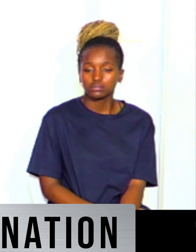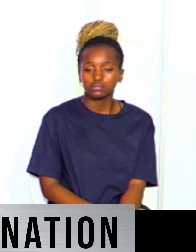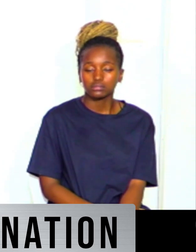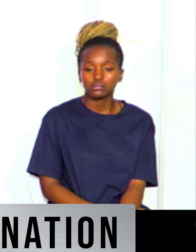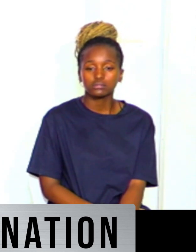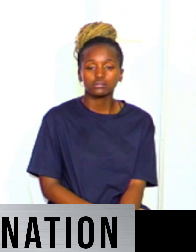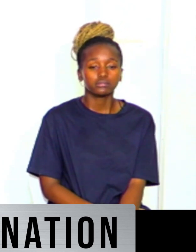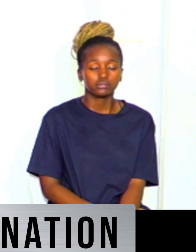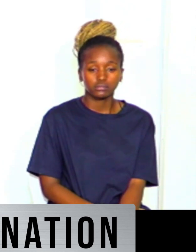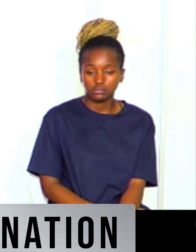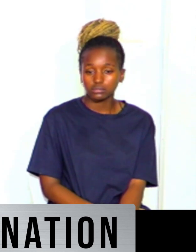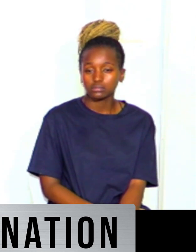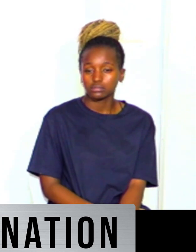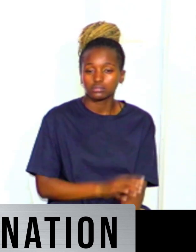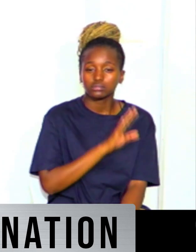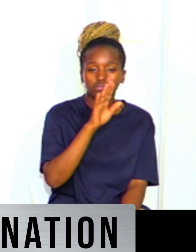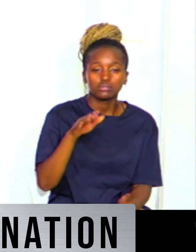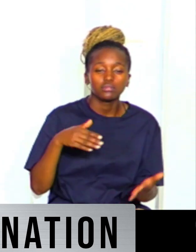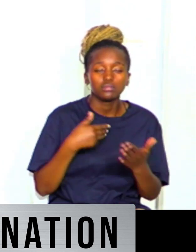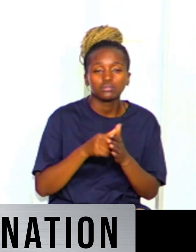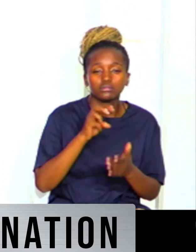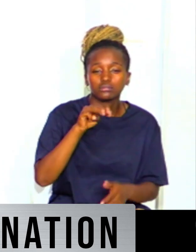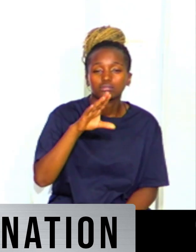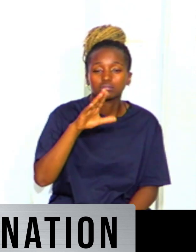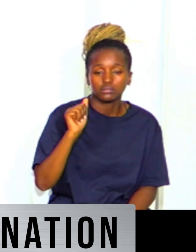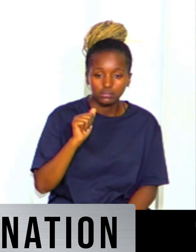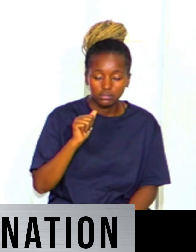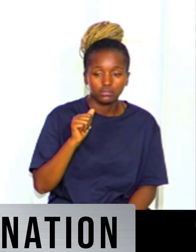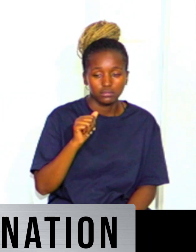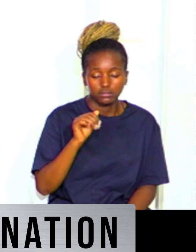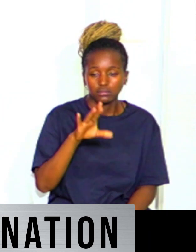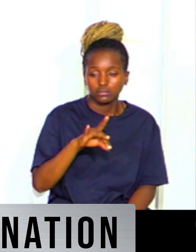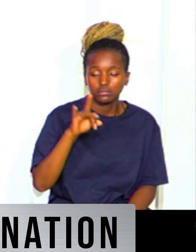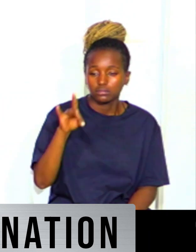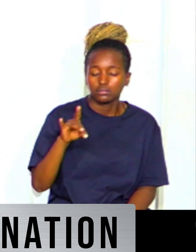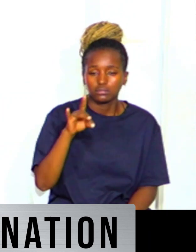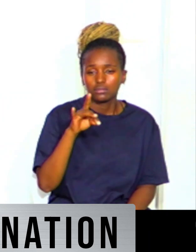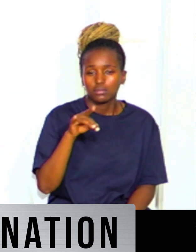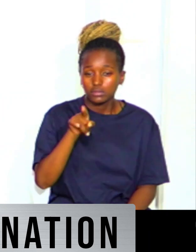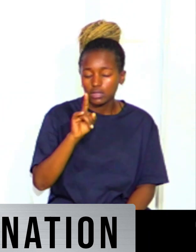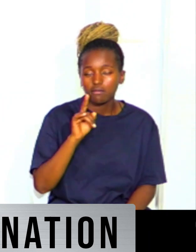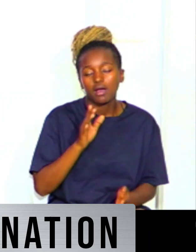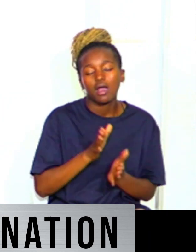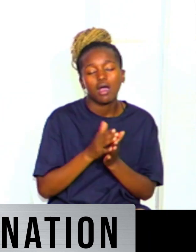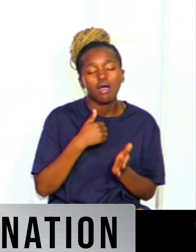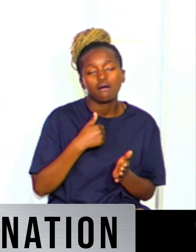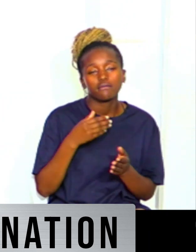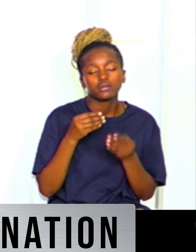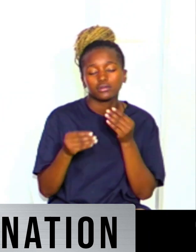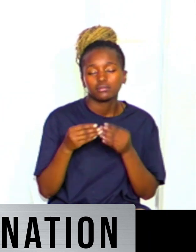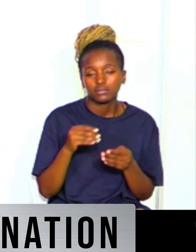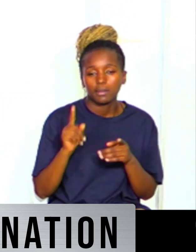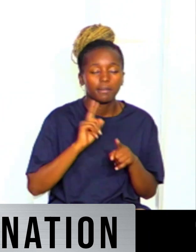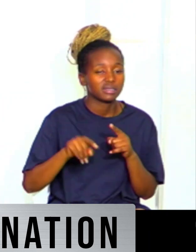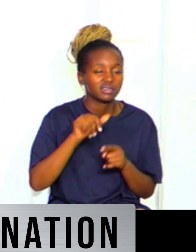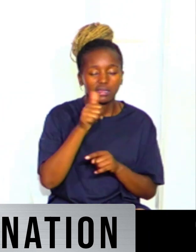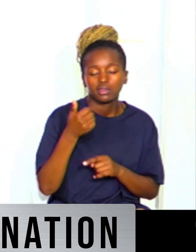MCA. Nominated MCA, only one. Bridget Sonko, only